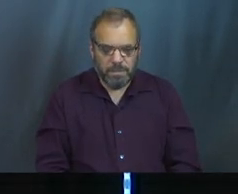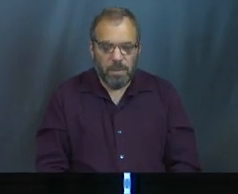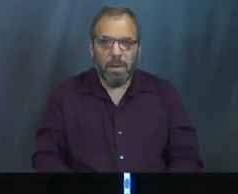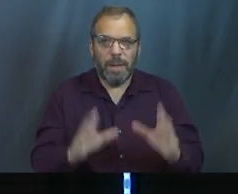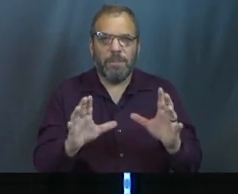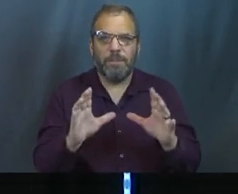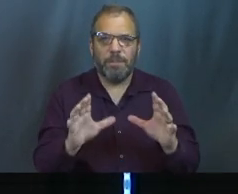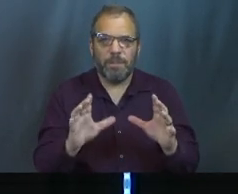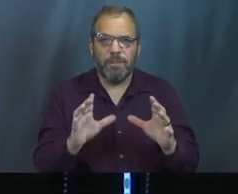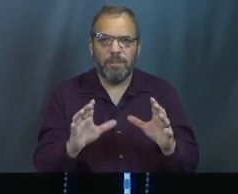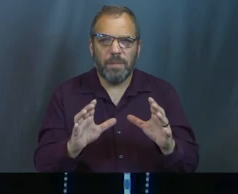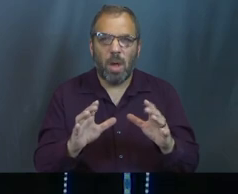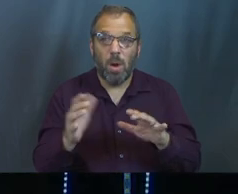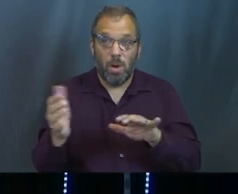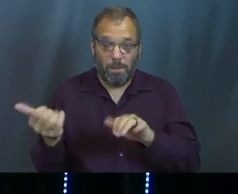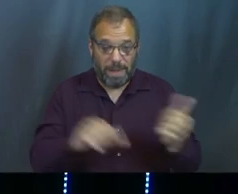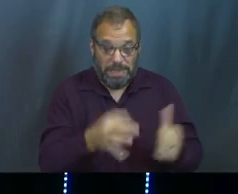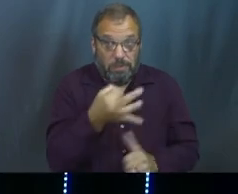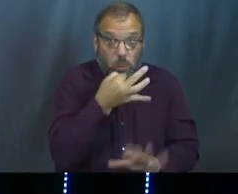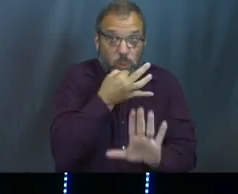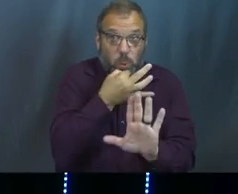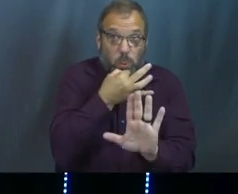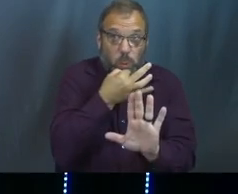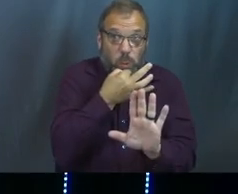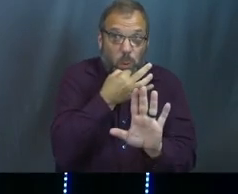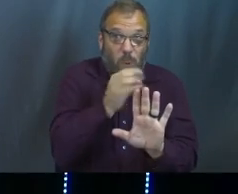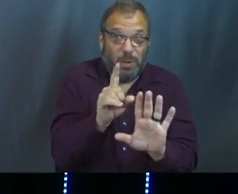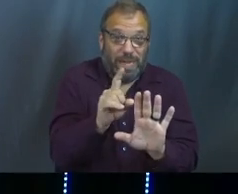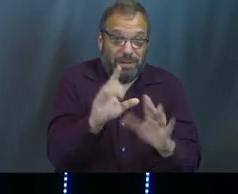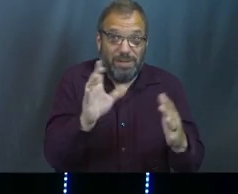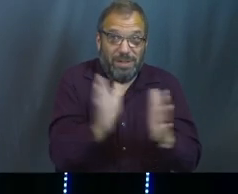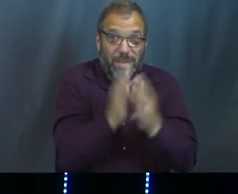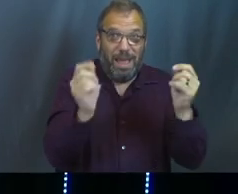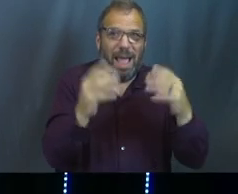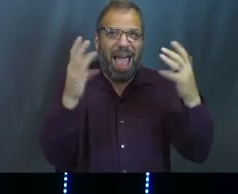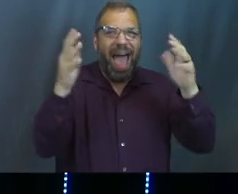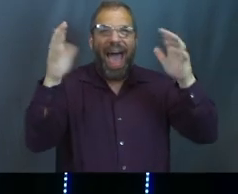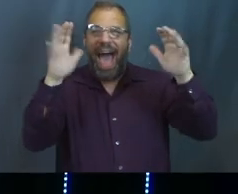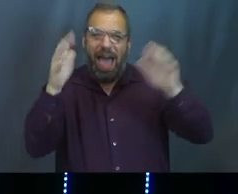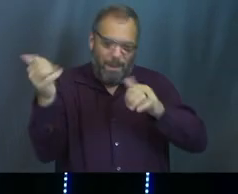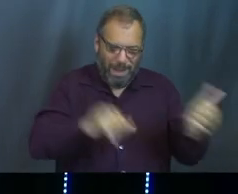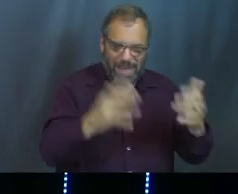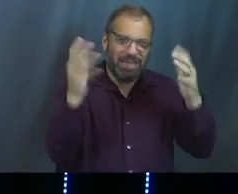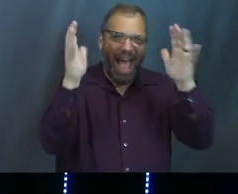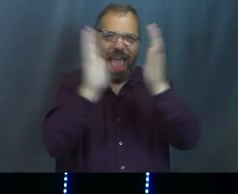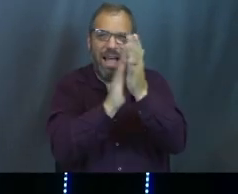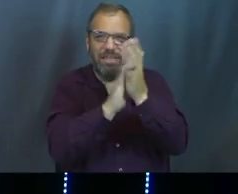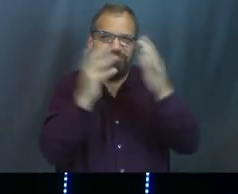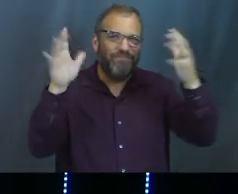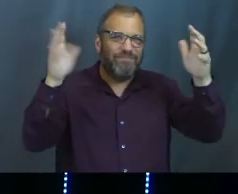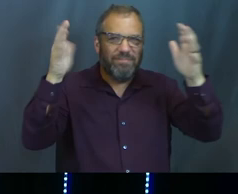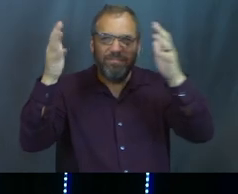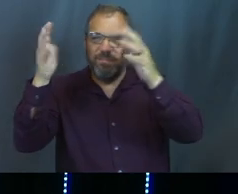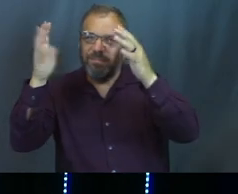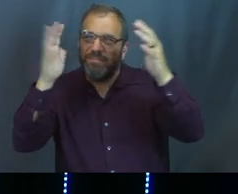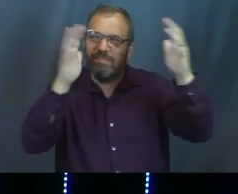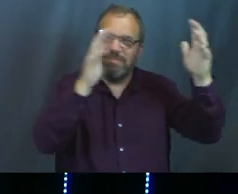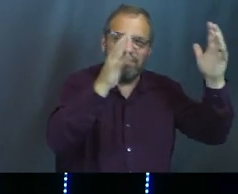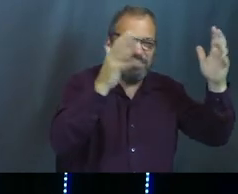So what I want to challenge you guys to do, we're going to do baptisms here in a second. It's going to be amazing. We're going to celebrate. Can make some noise for the people getting baptized one more time? Come on. This is great.